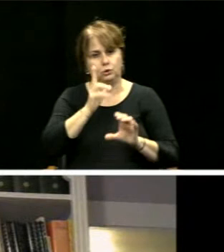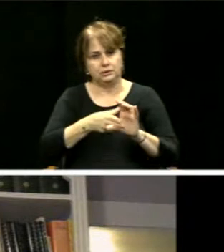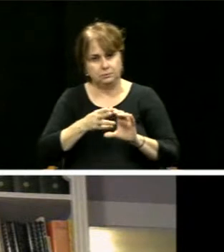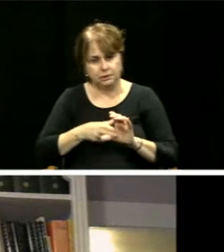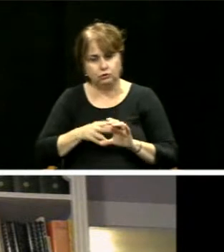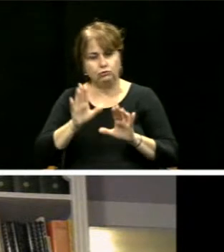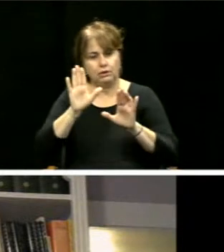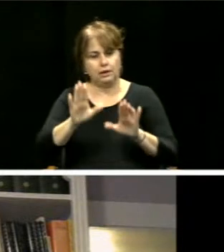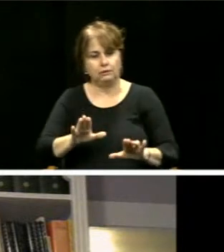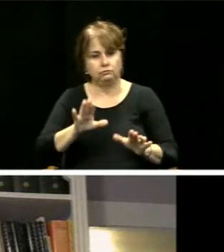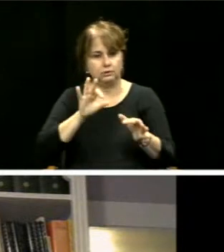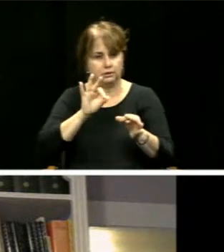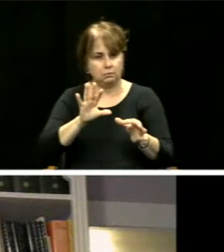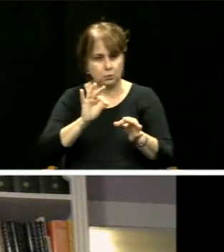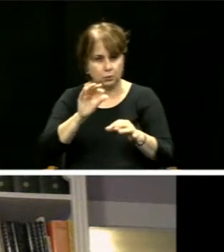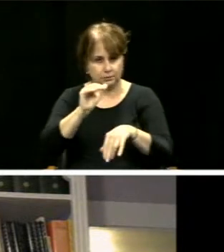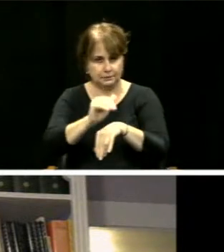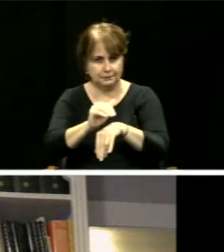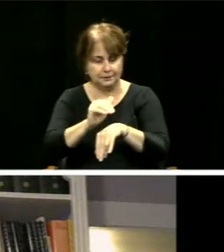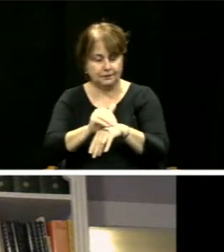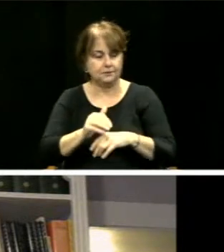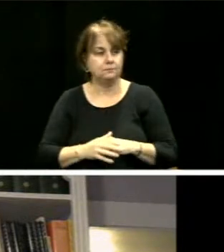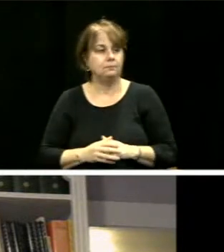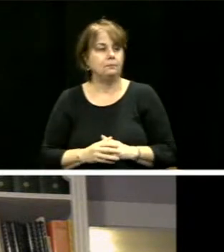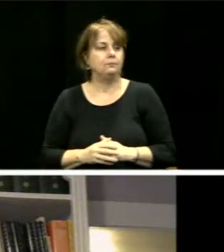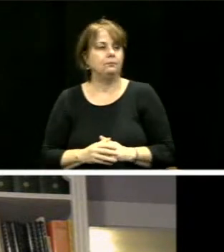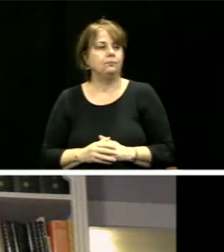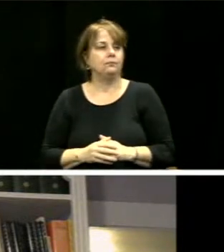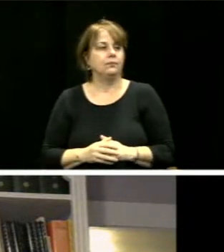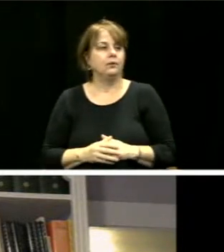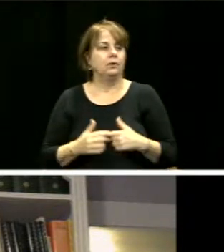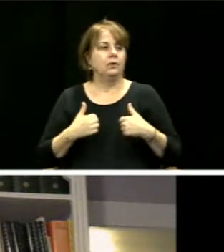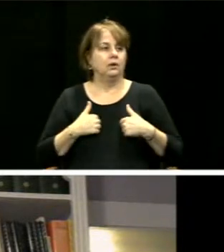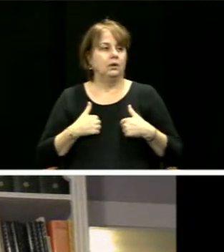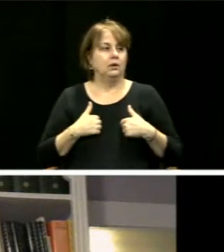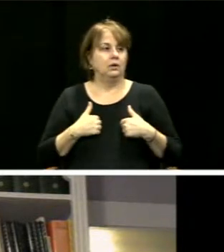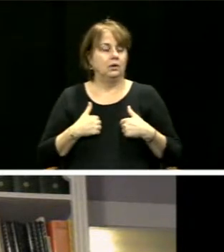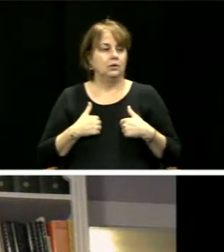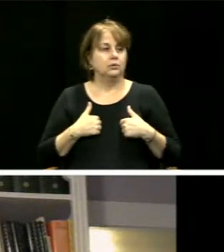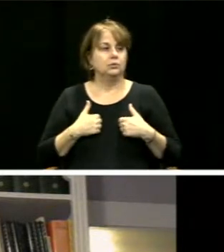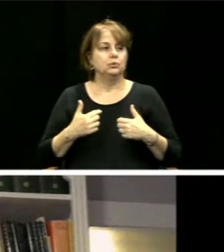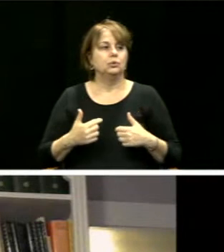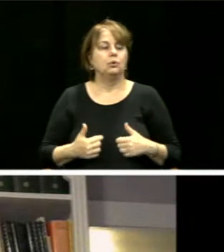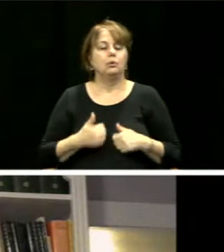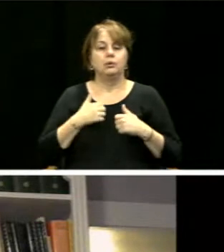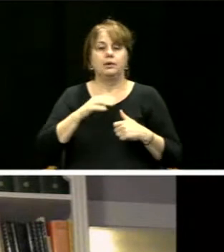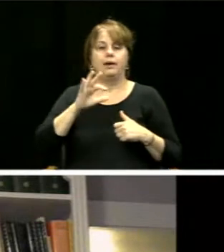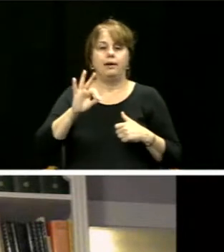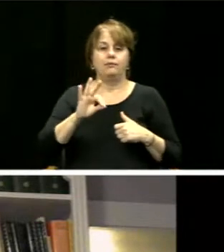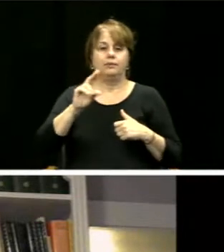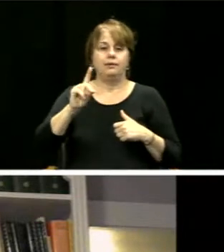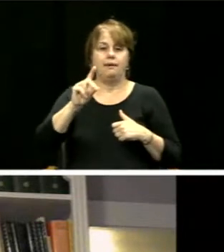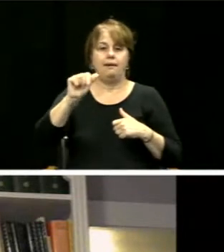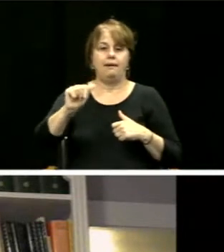excellent input tonight. I'm a resident in the FEAT area, and I have